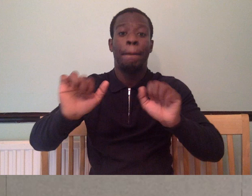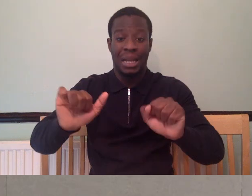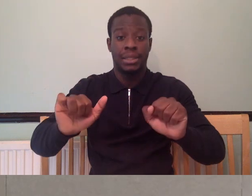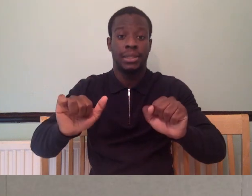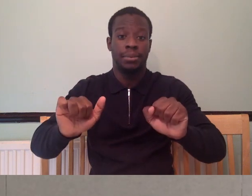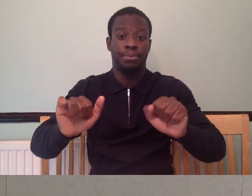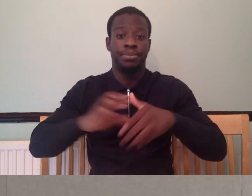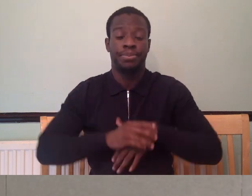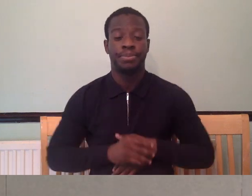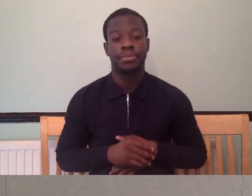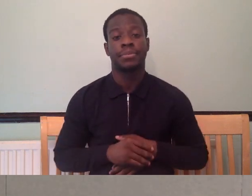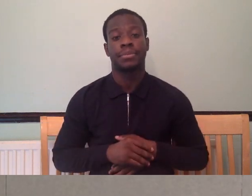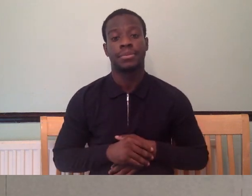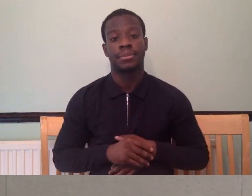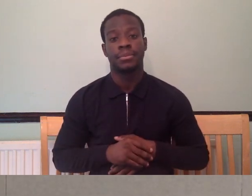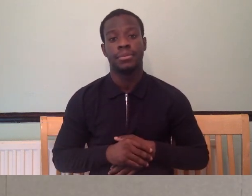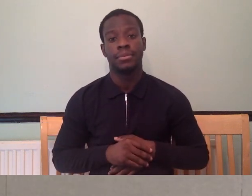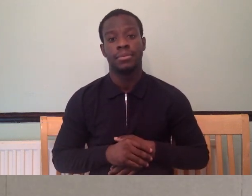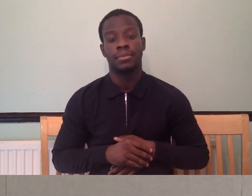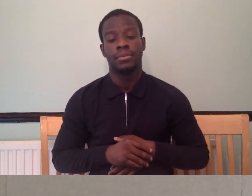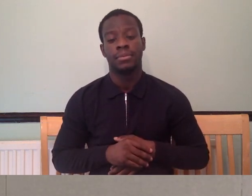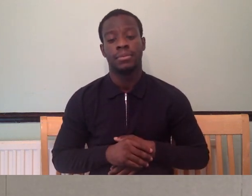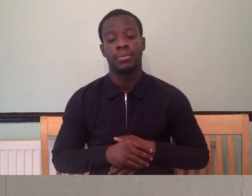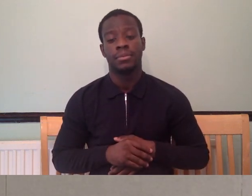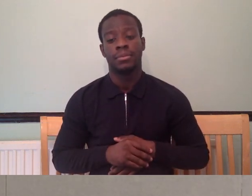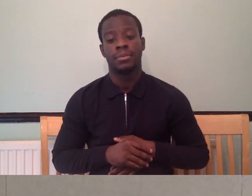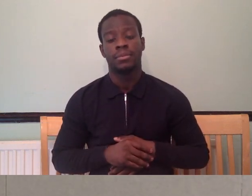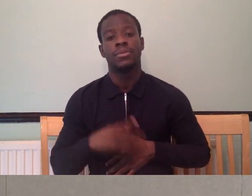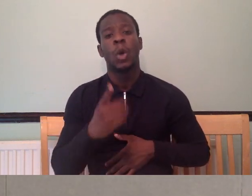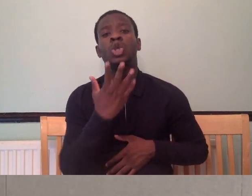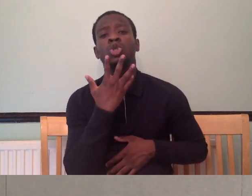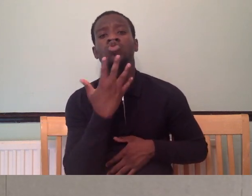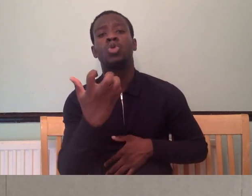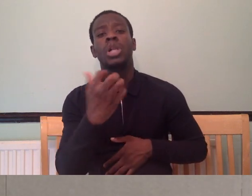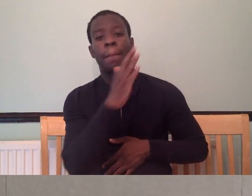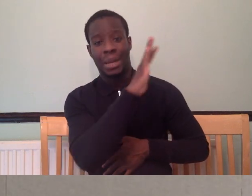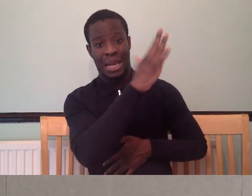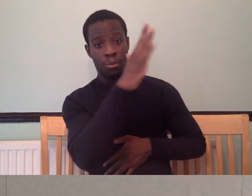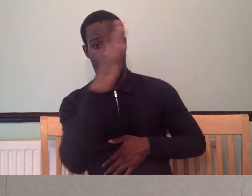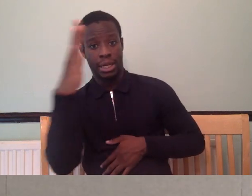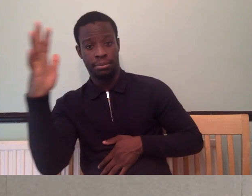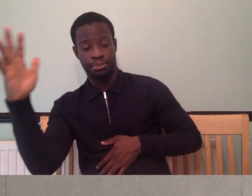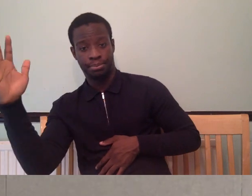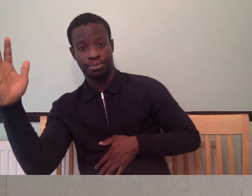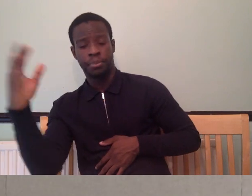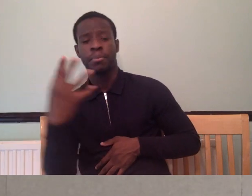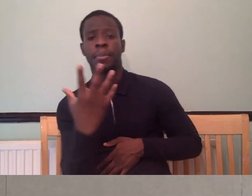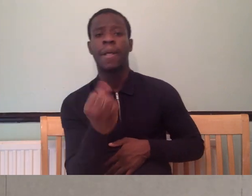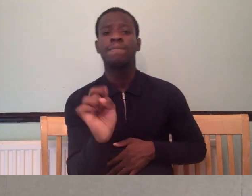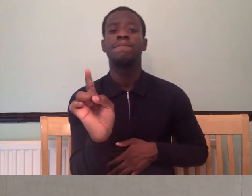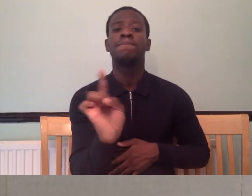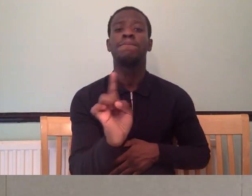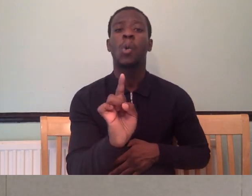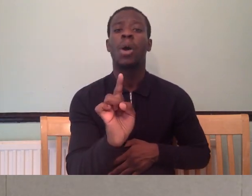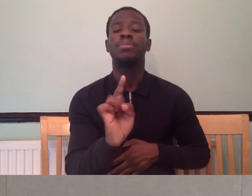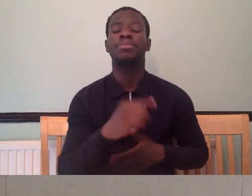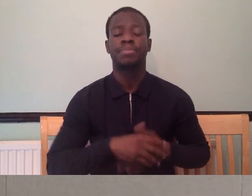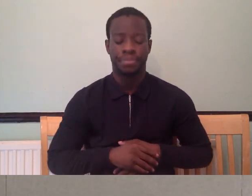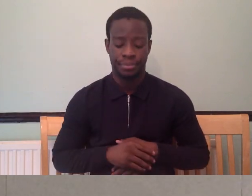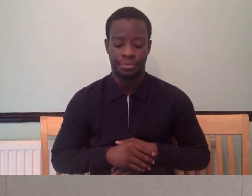bless. In the Jerusalem Library, there is